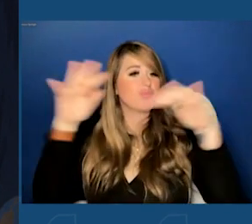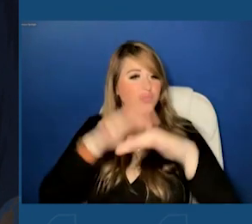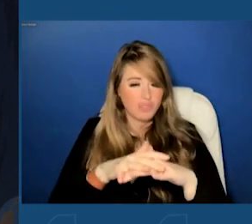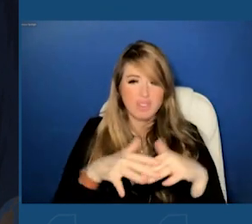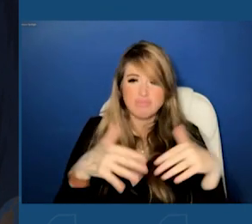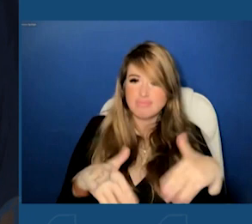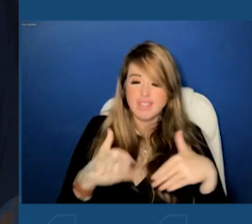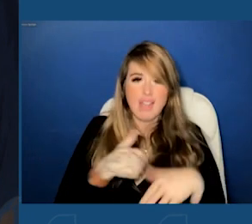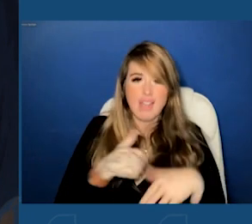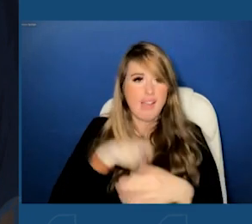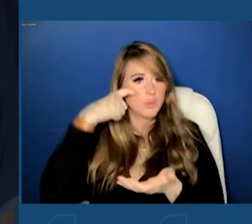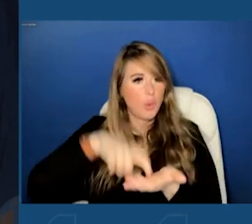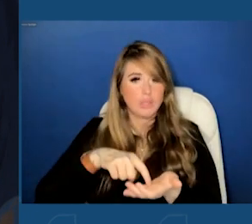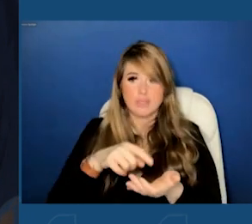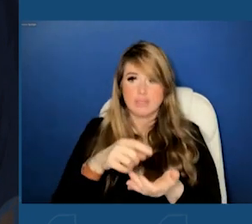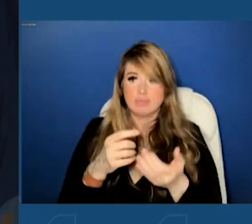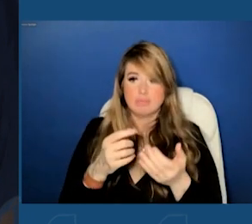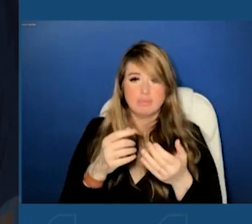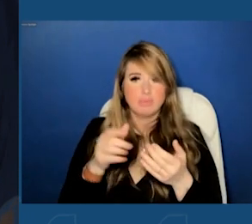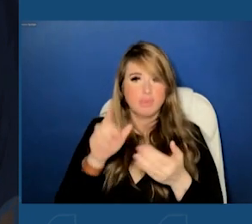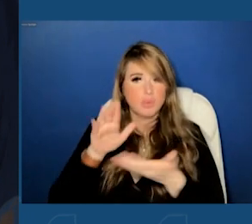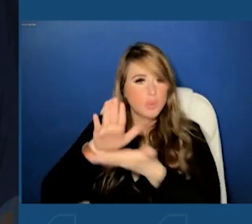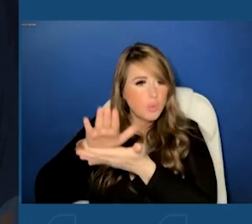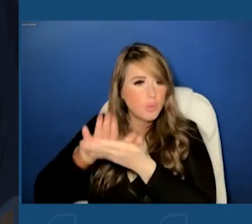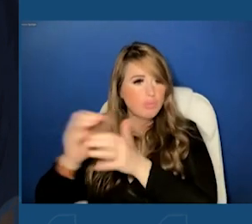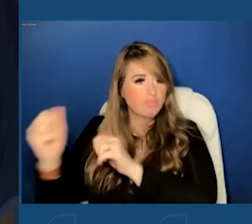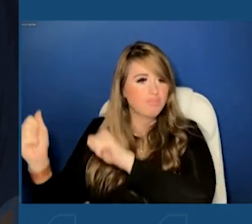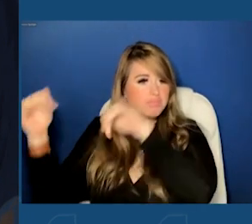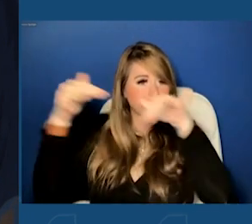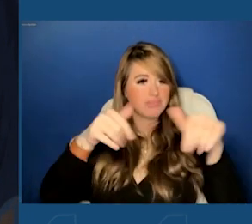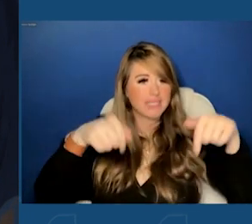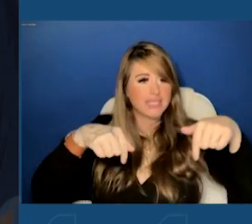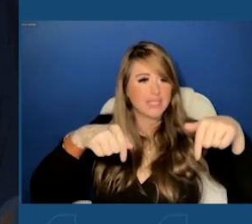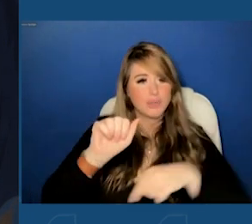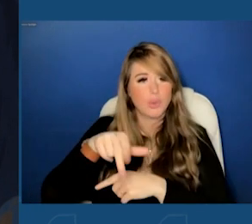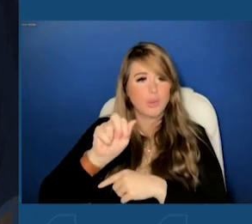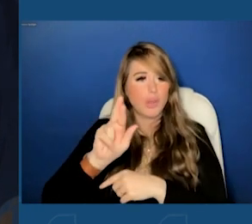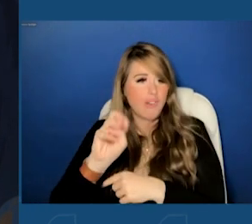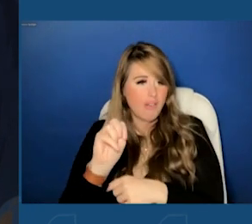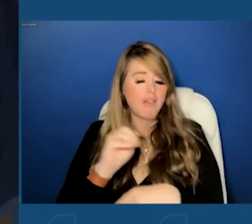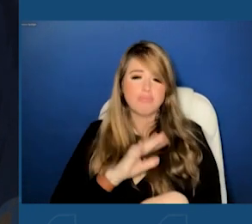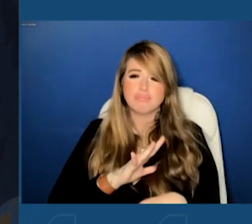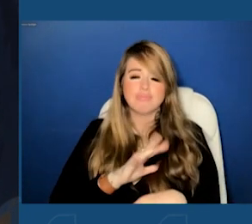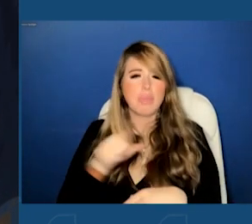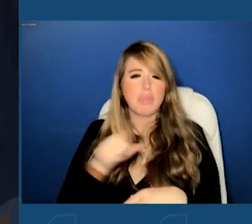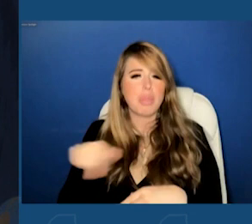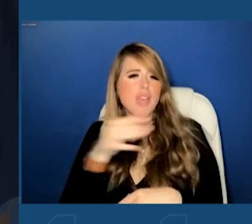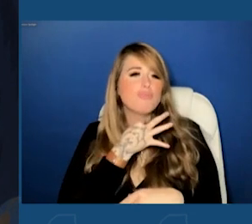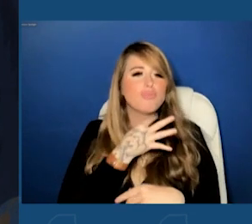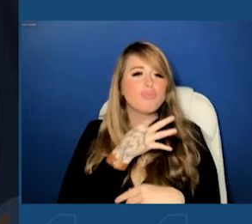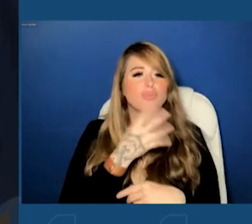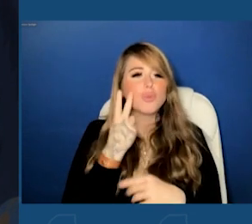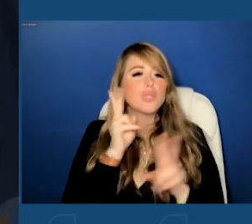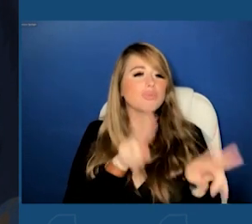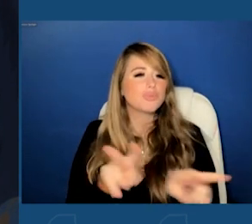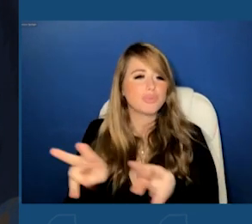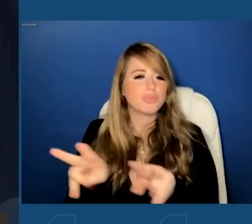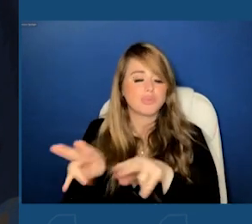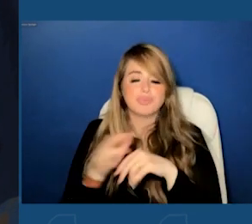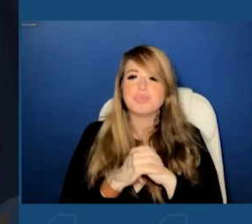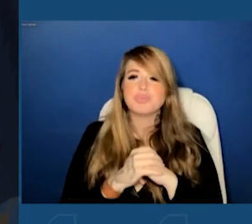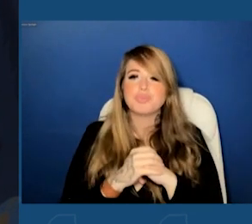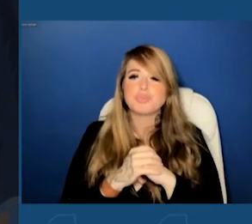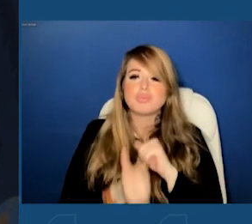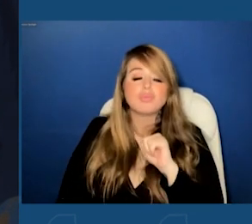local, our schools and getting kids in here to see what we are. Most especially, I